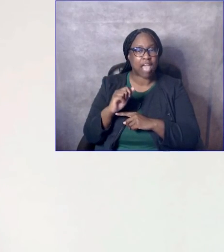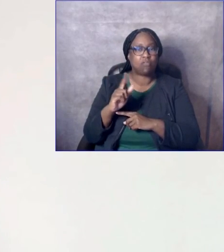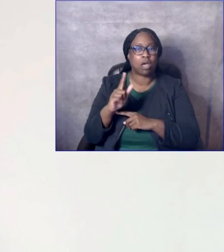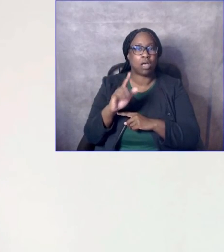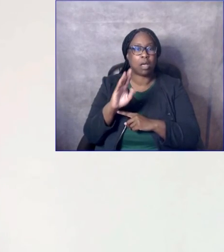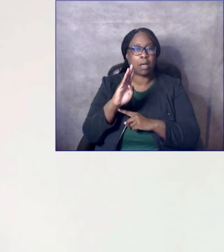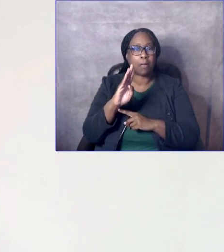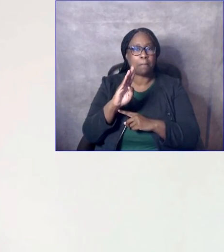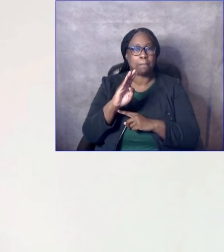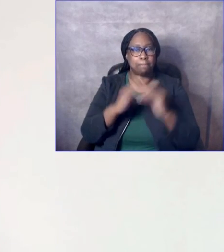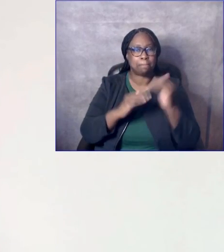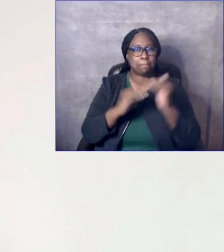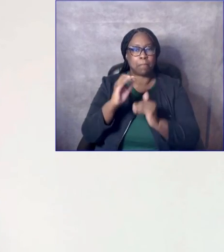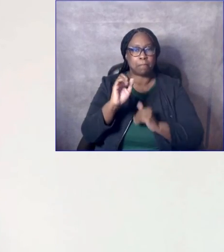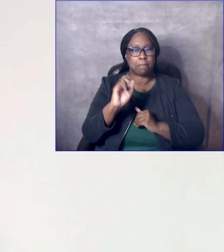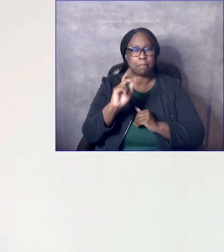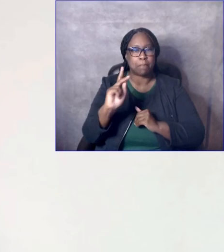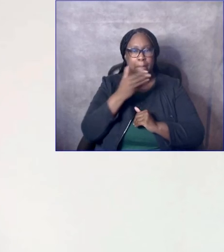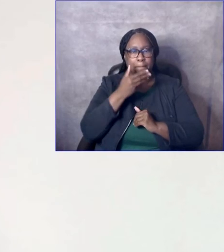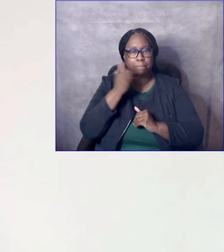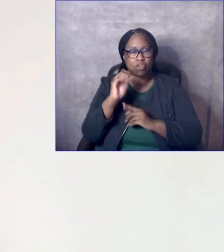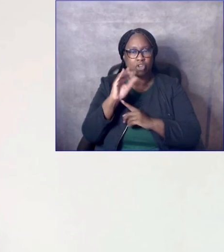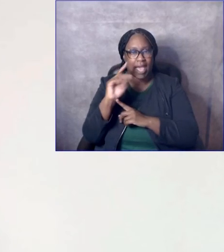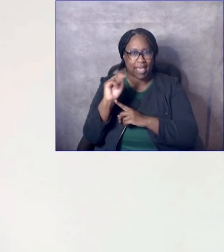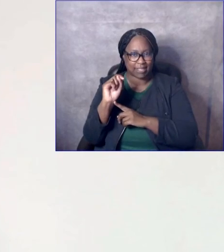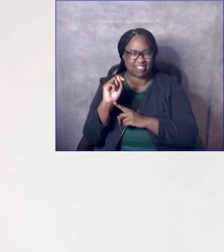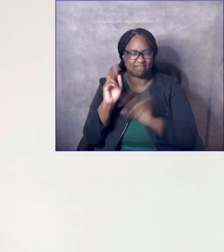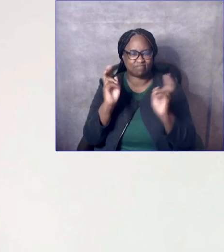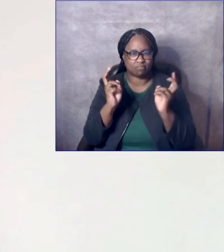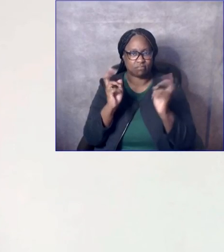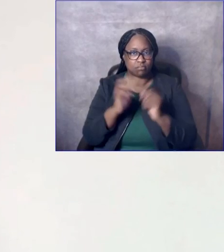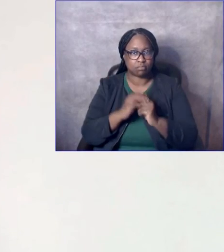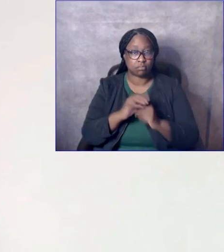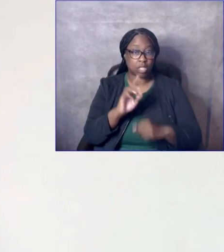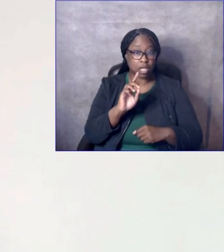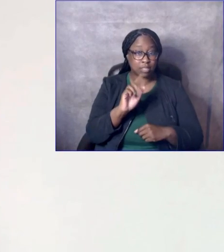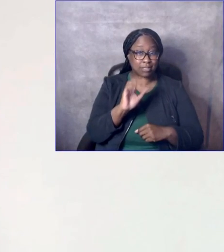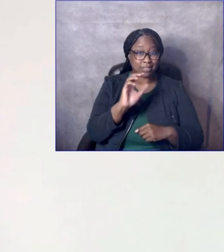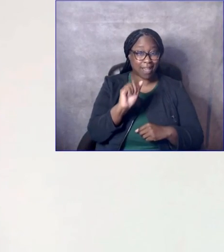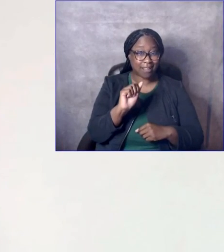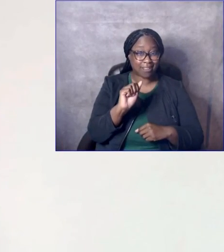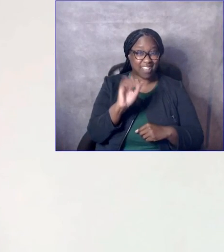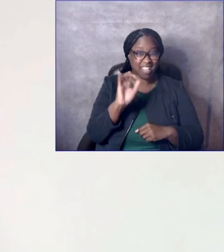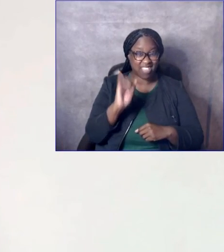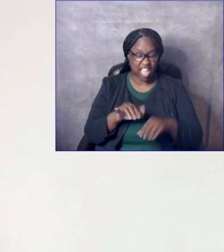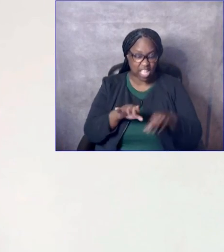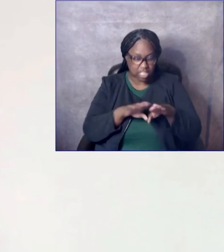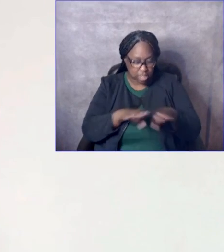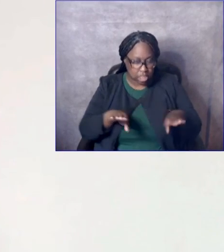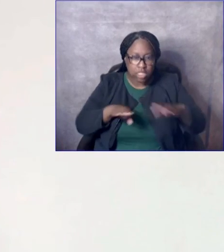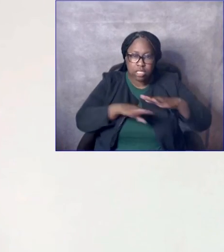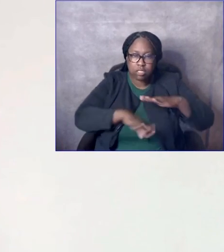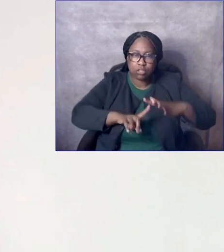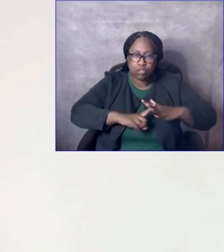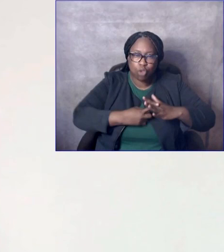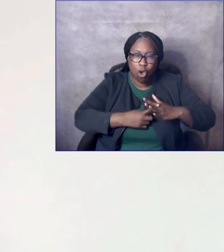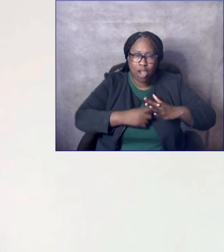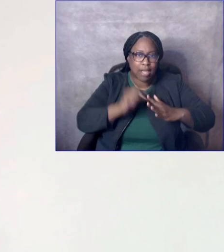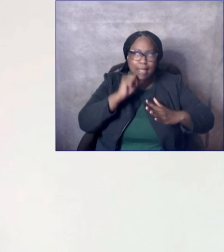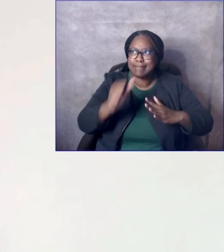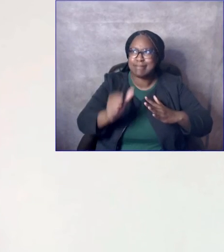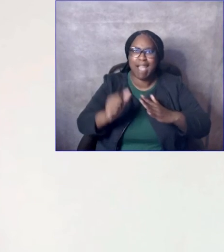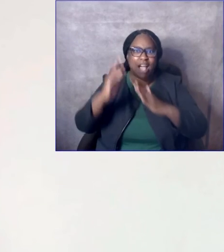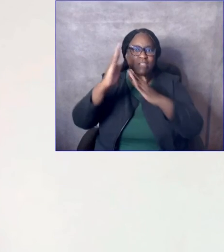Better Act. DACA for us has always been the floor, not the ceiling. Undocumented people like José and I deserve